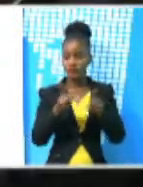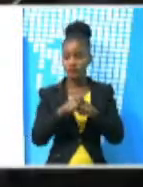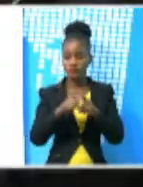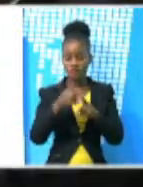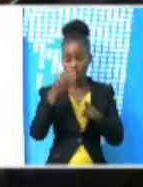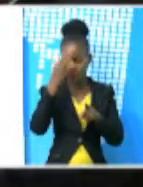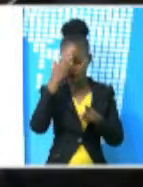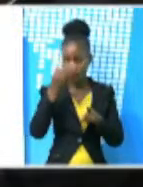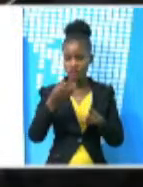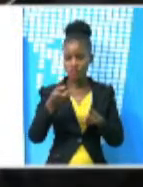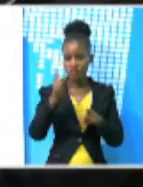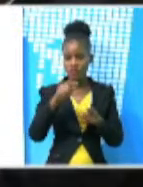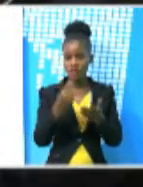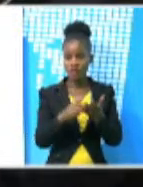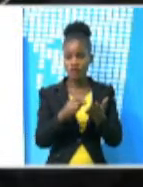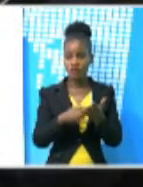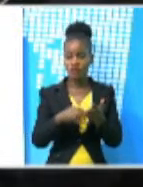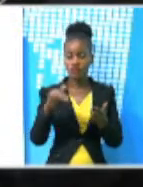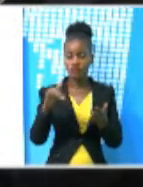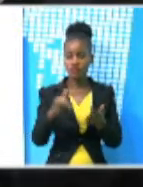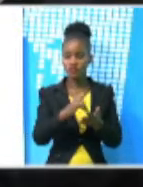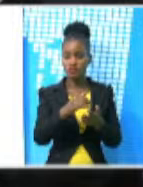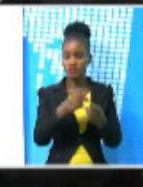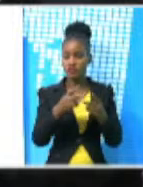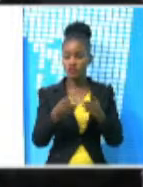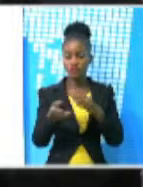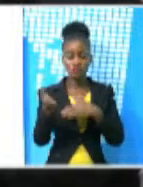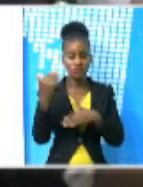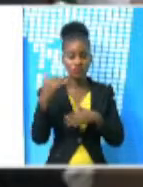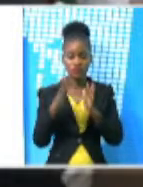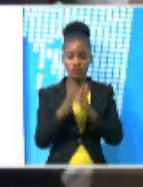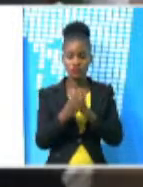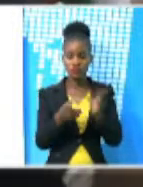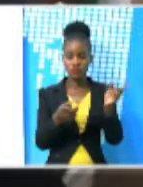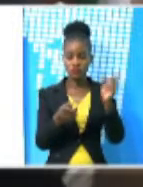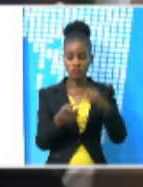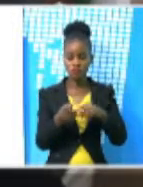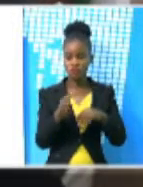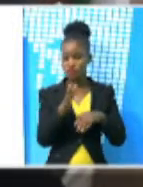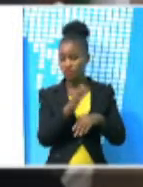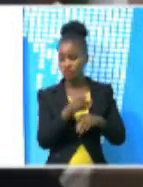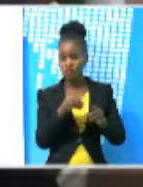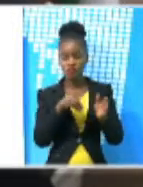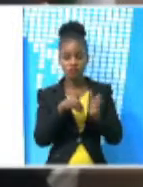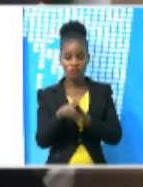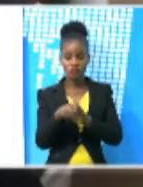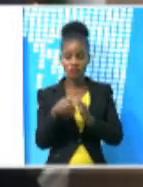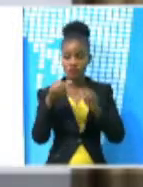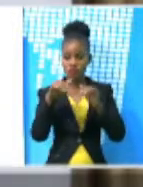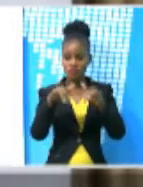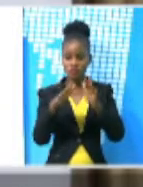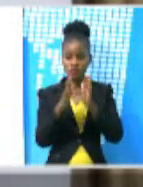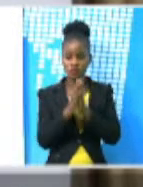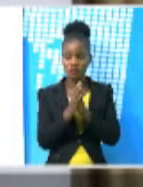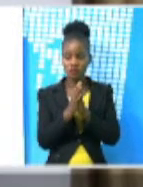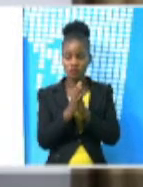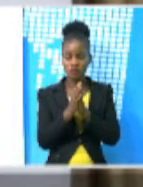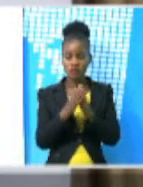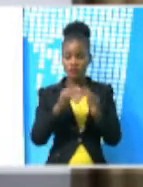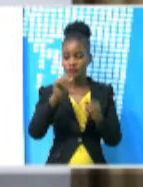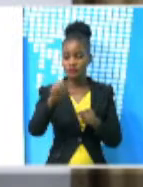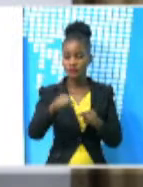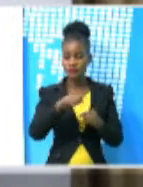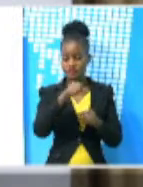understanding, Caritas Uganda's director, Father Hillary, advises a shift from the dependency syndrome. Whereas we haven't